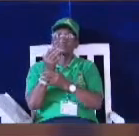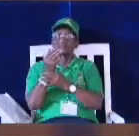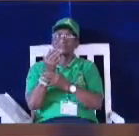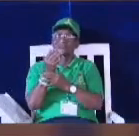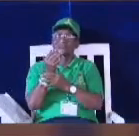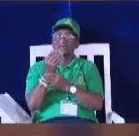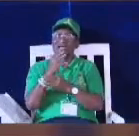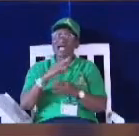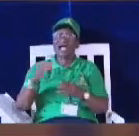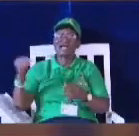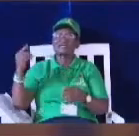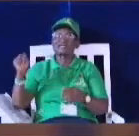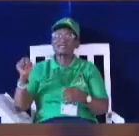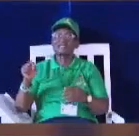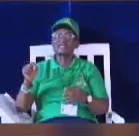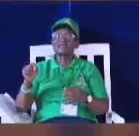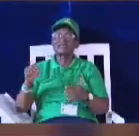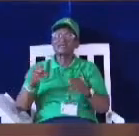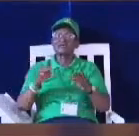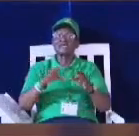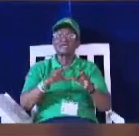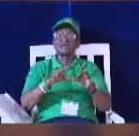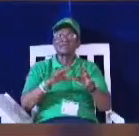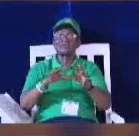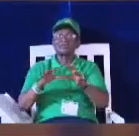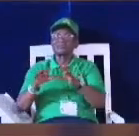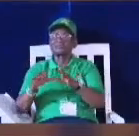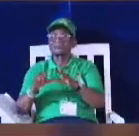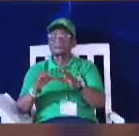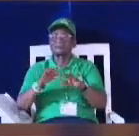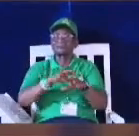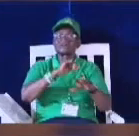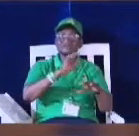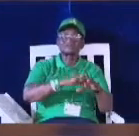And the mosquitoes came quickly,